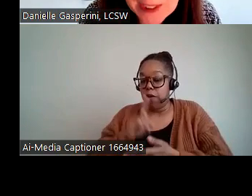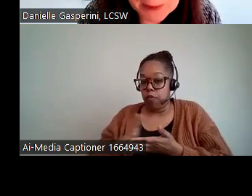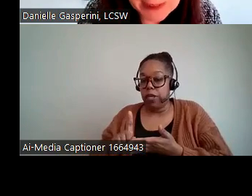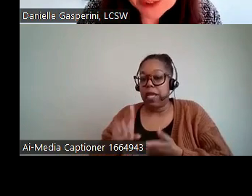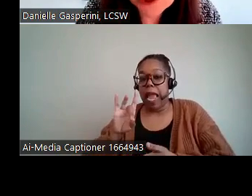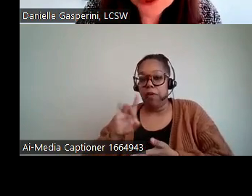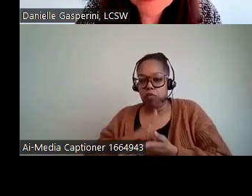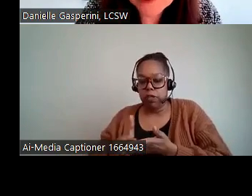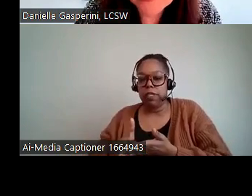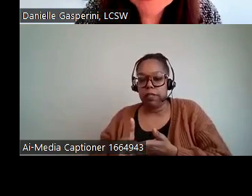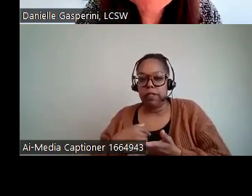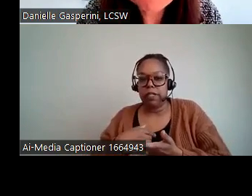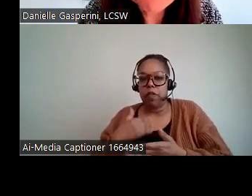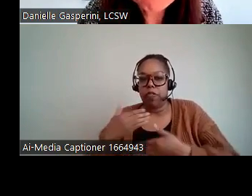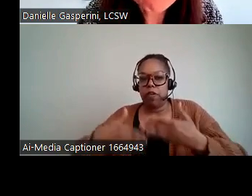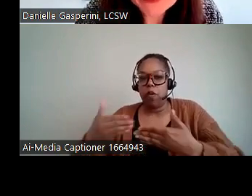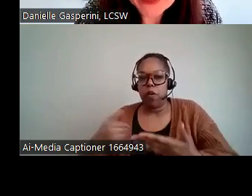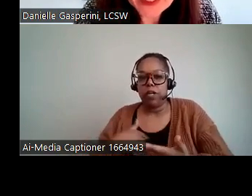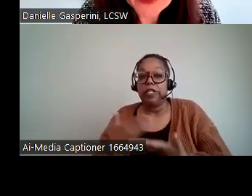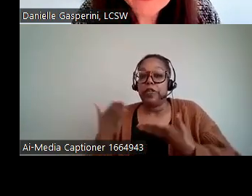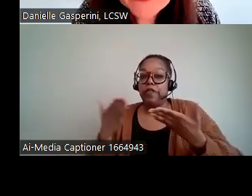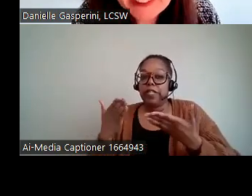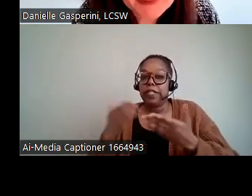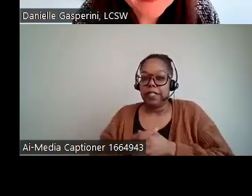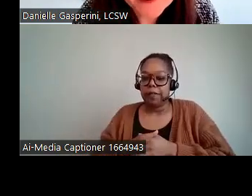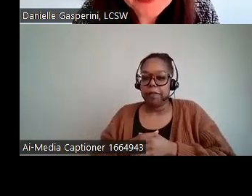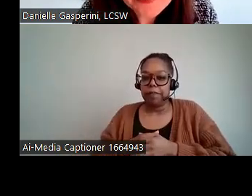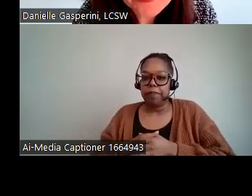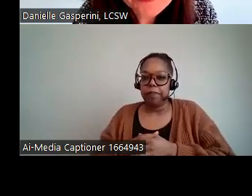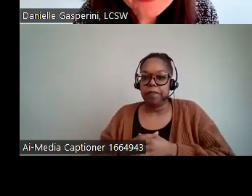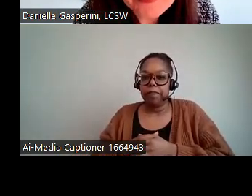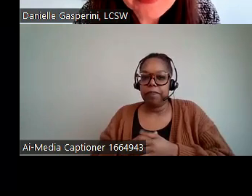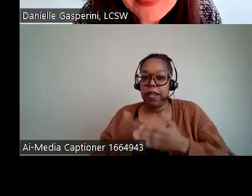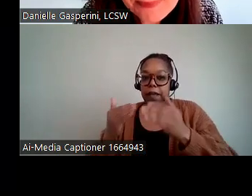ongoing stabilization services. Next slide, please.